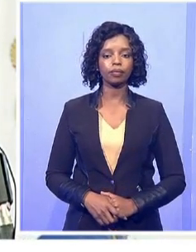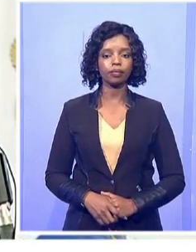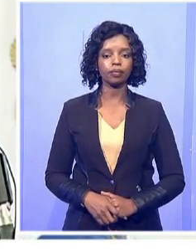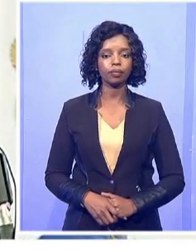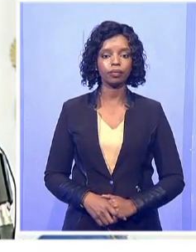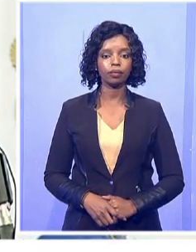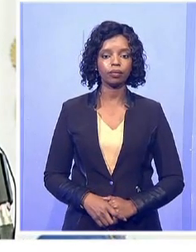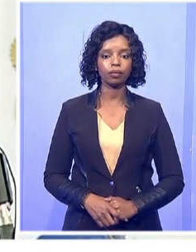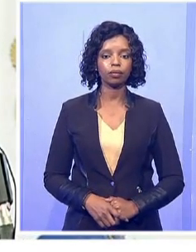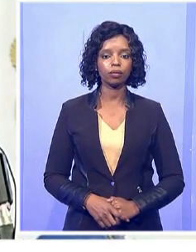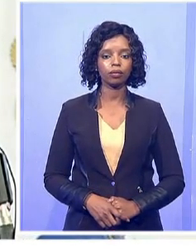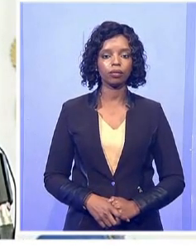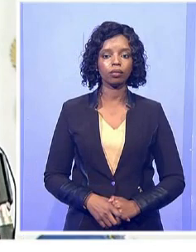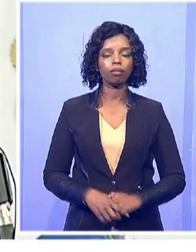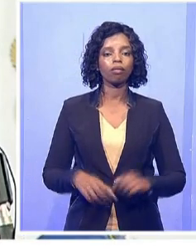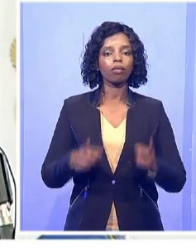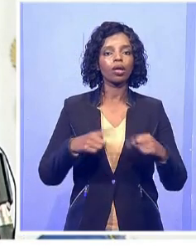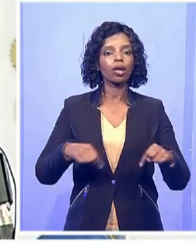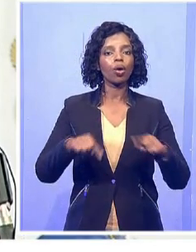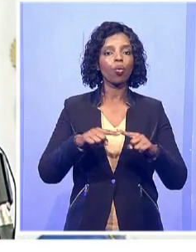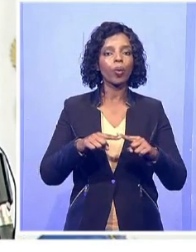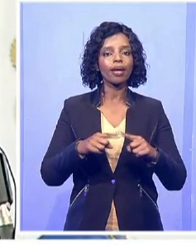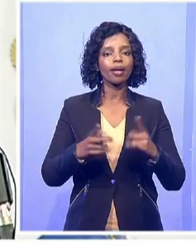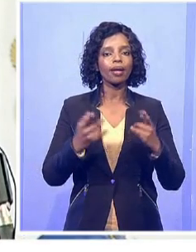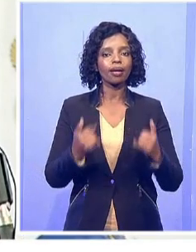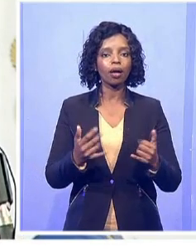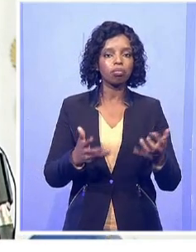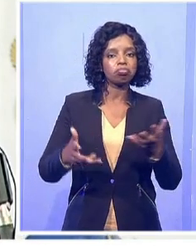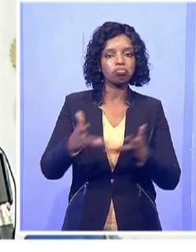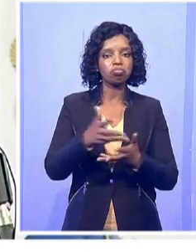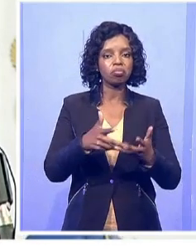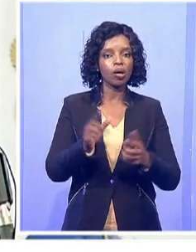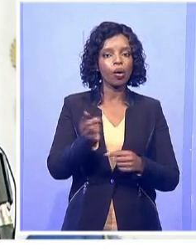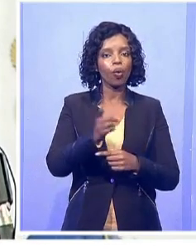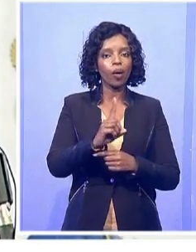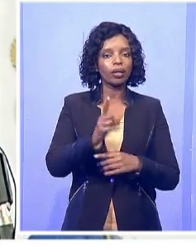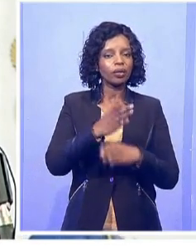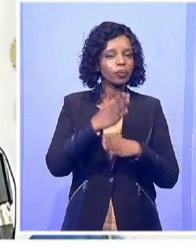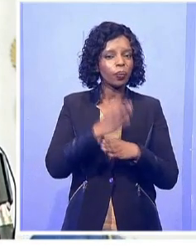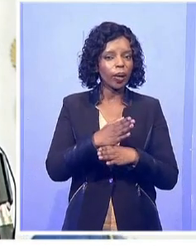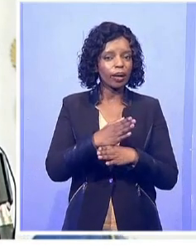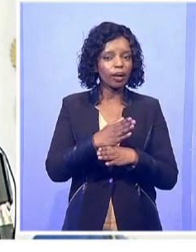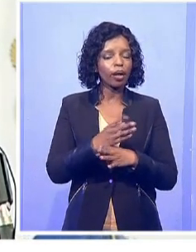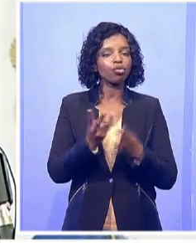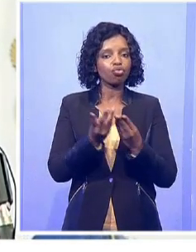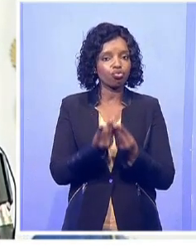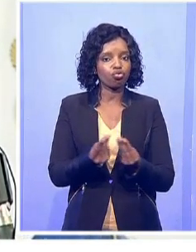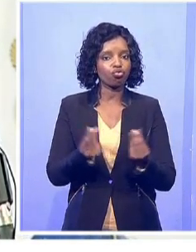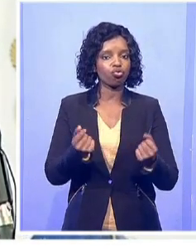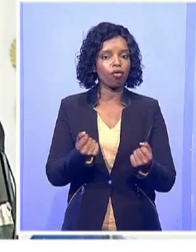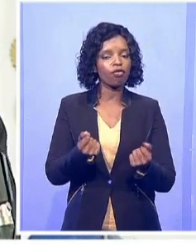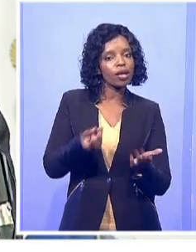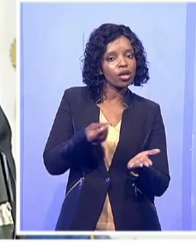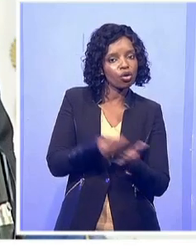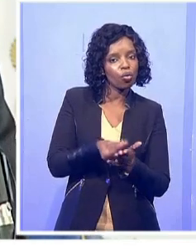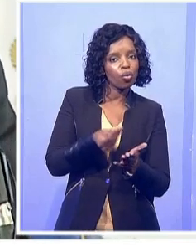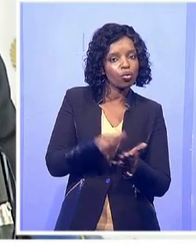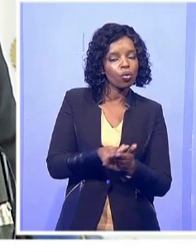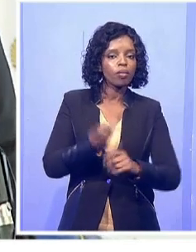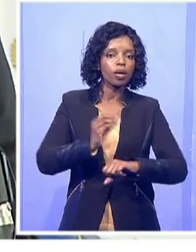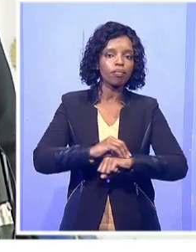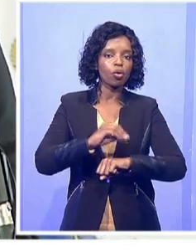We are talking about work streams that will be looking at your economic issues. The province